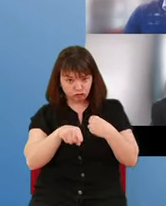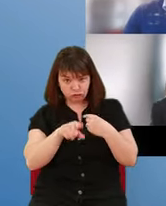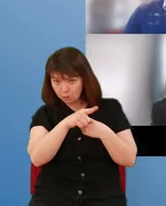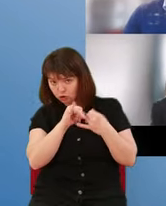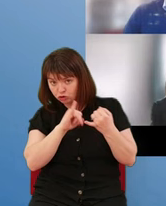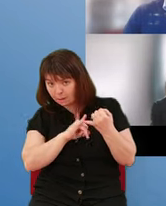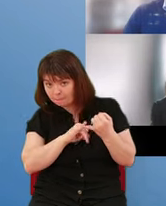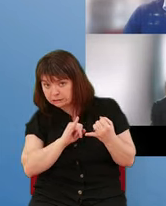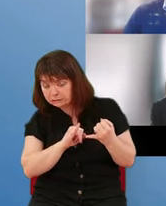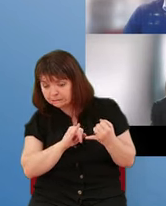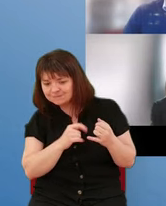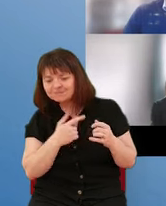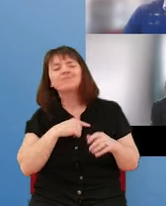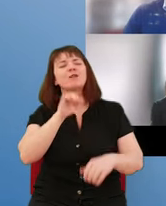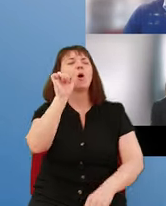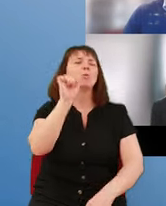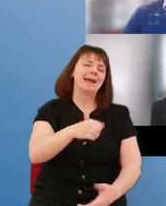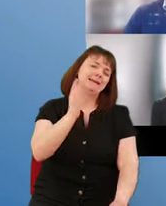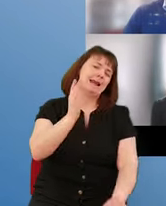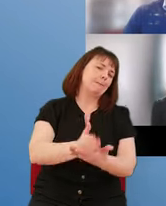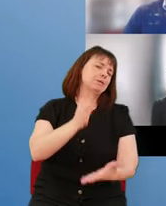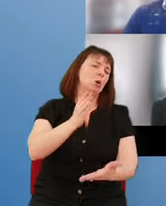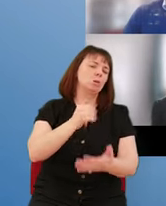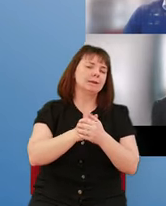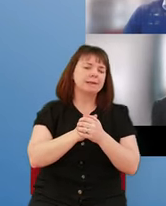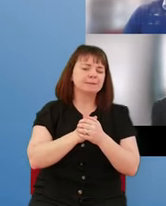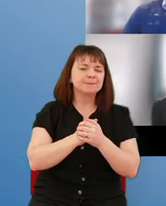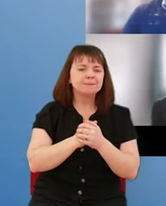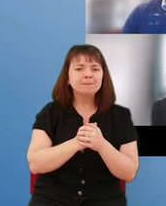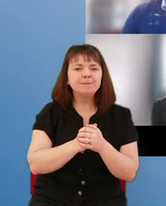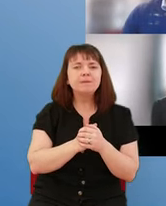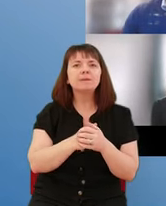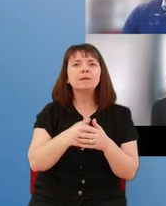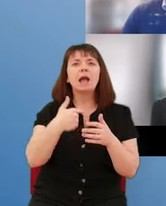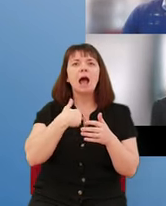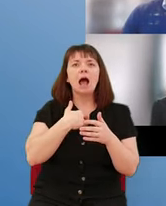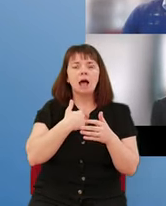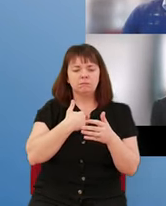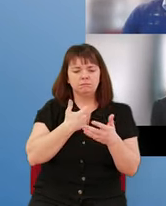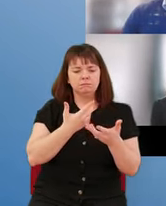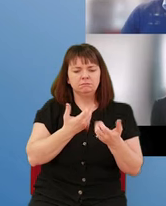the observations and comment. I think I did say before,